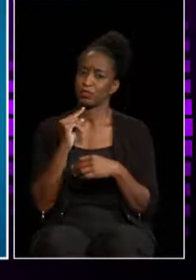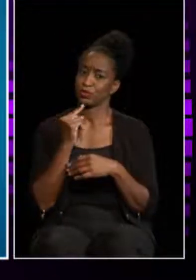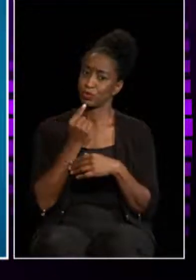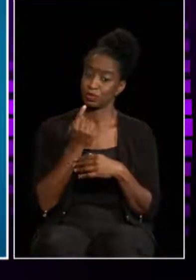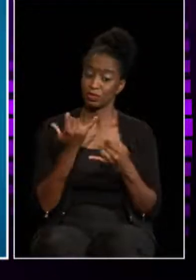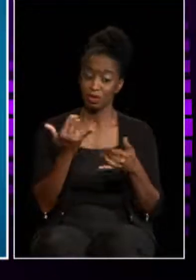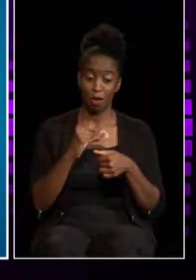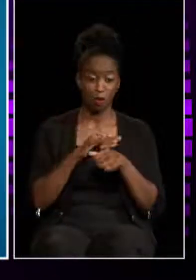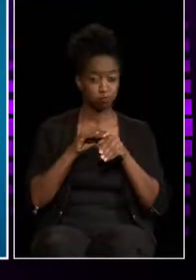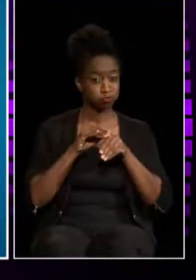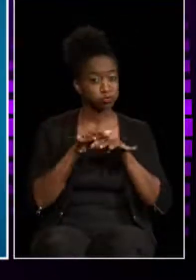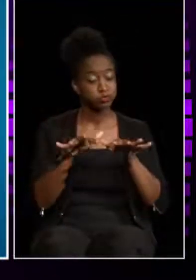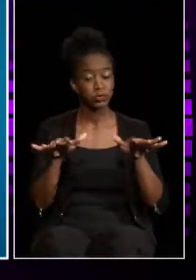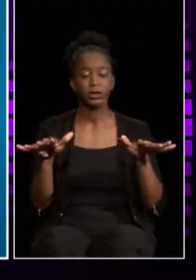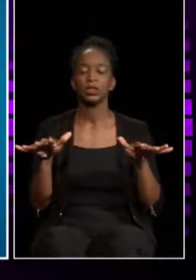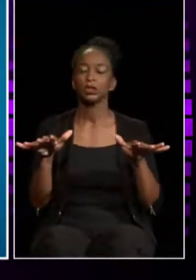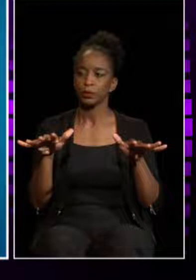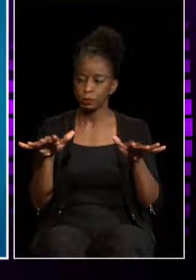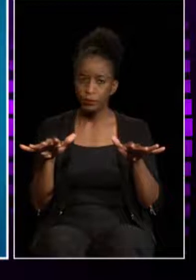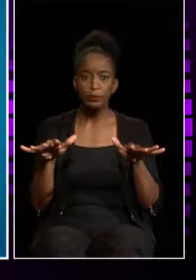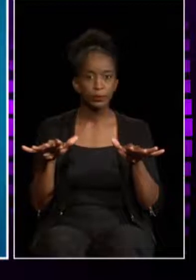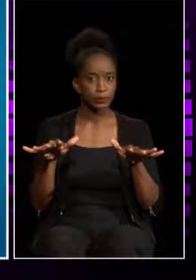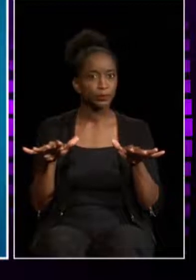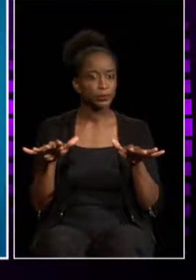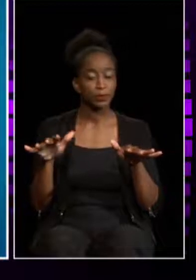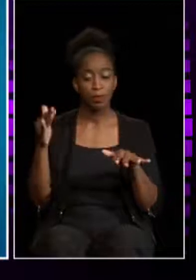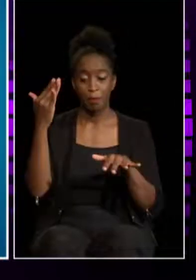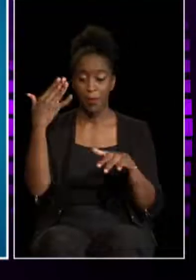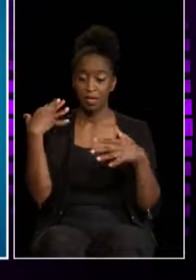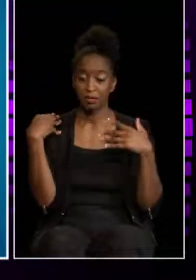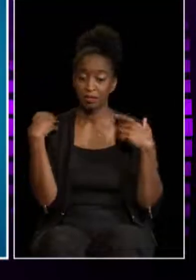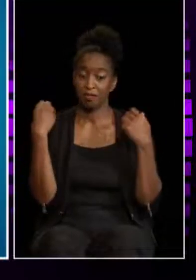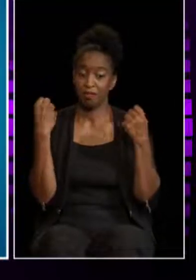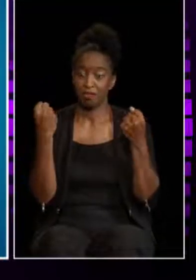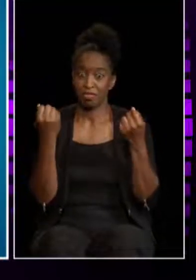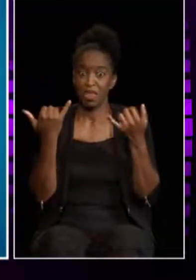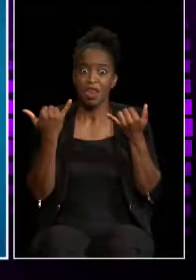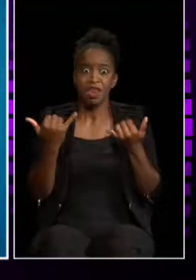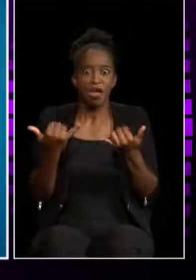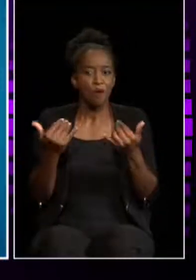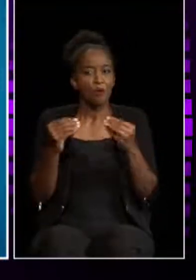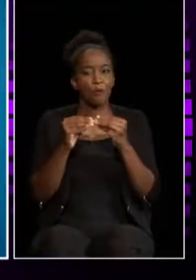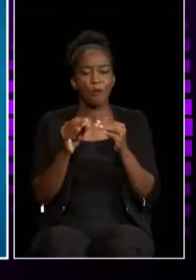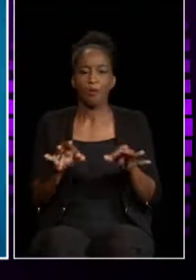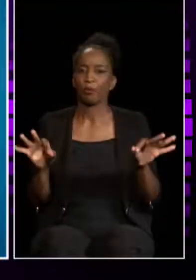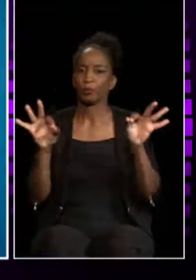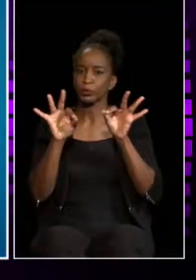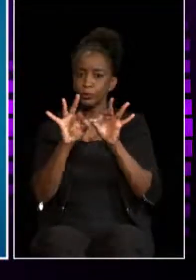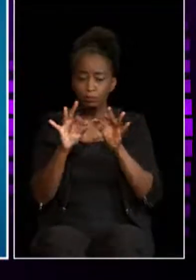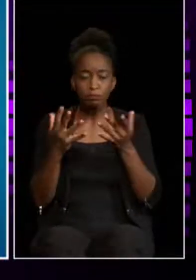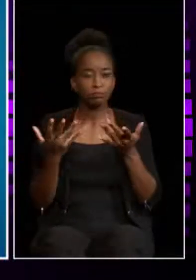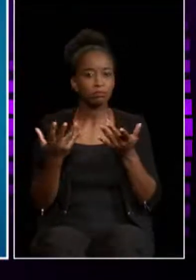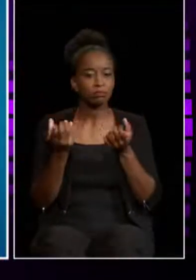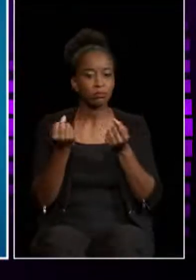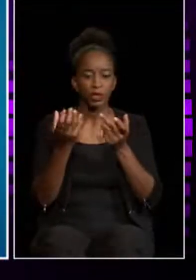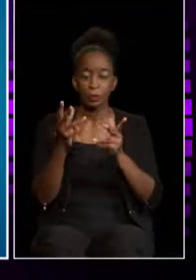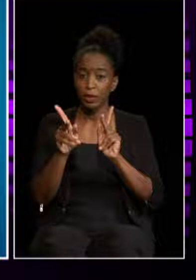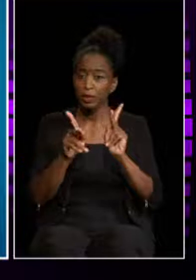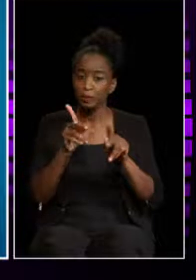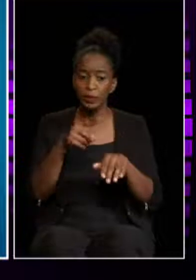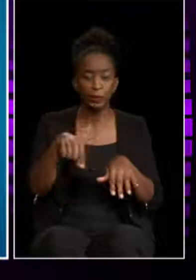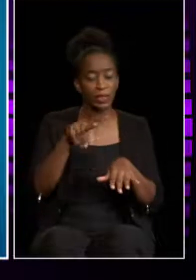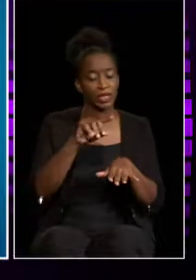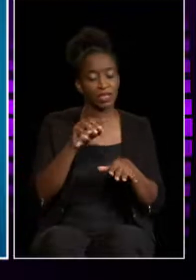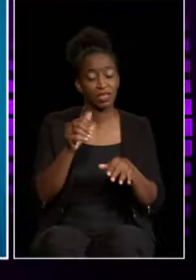COVID-19 pandemic. The pandemic has taken a toll on many people. It's taken lives. It's cost people jobs. People are in all kinds